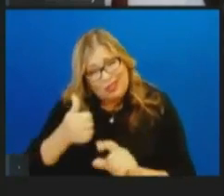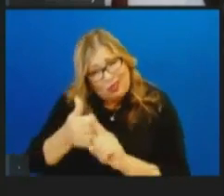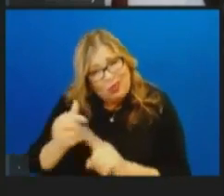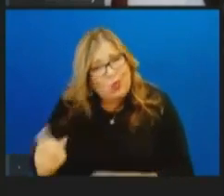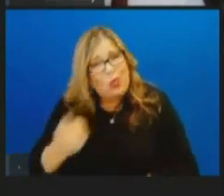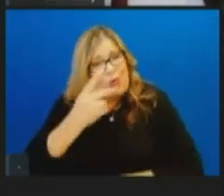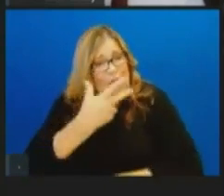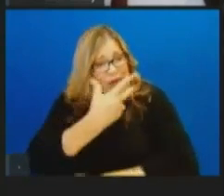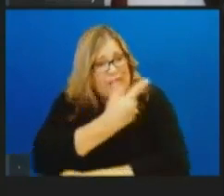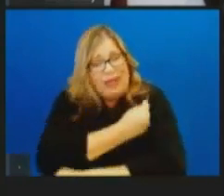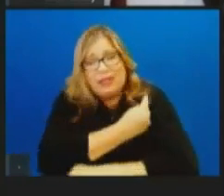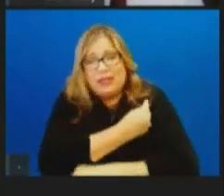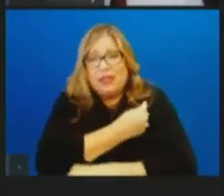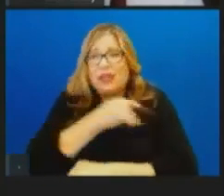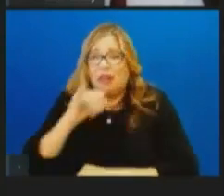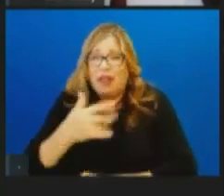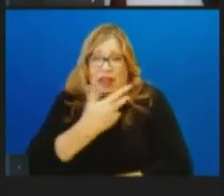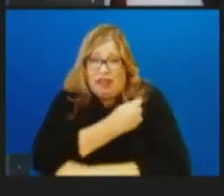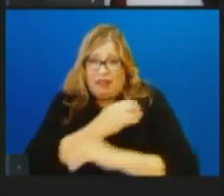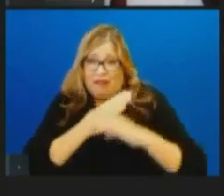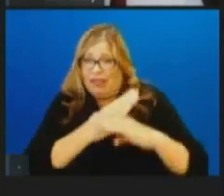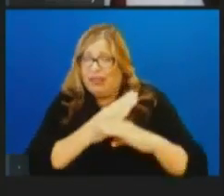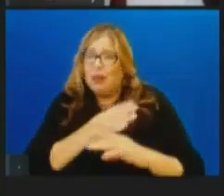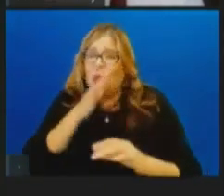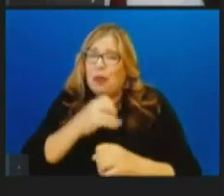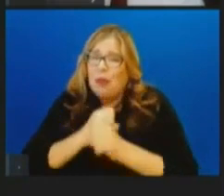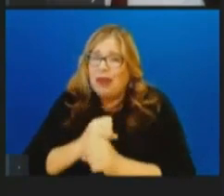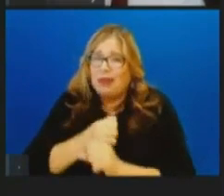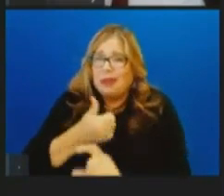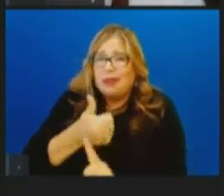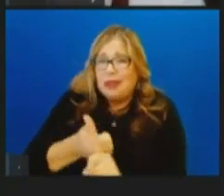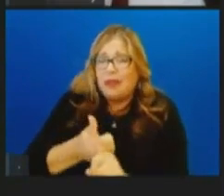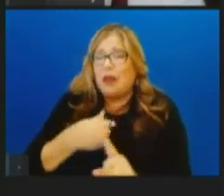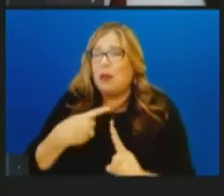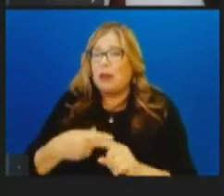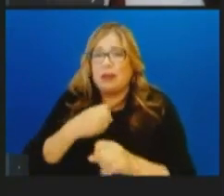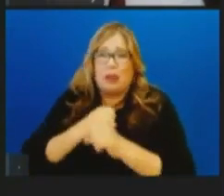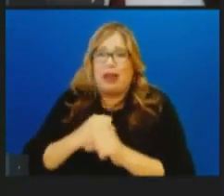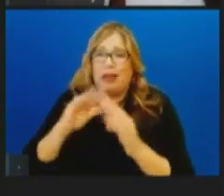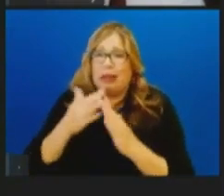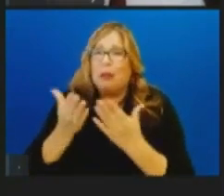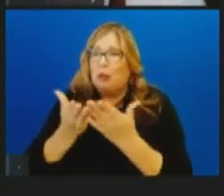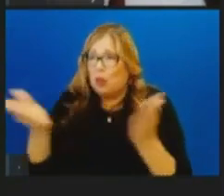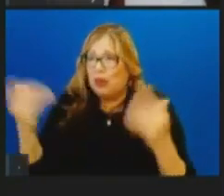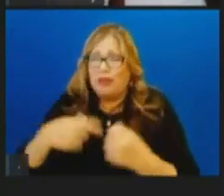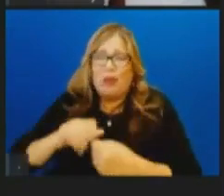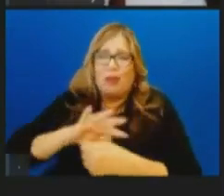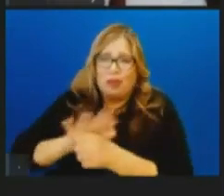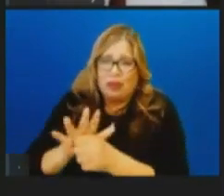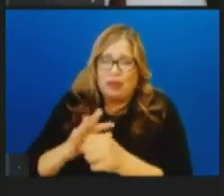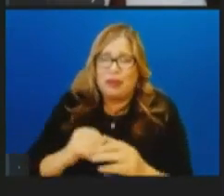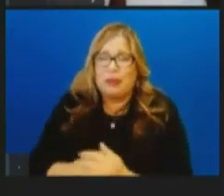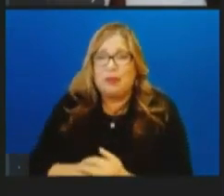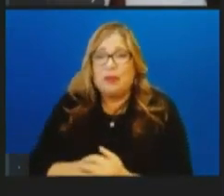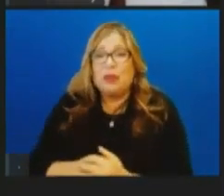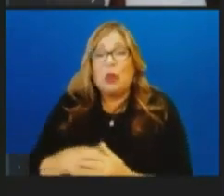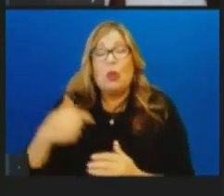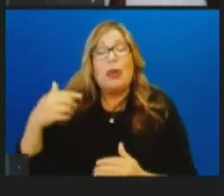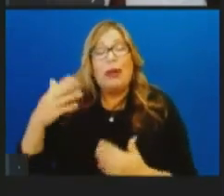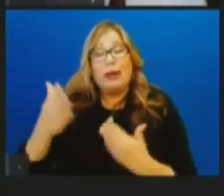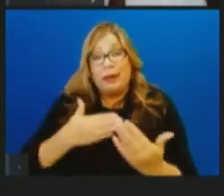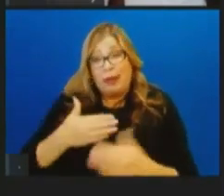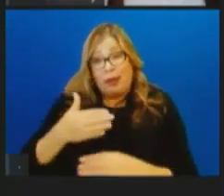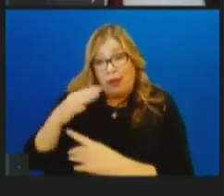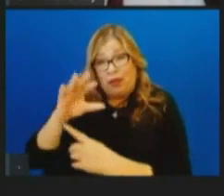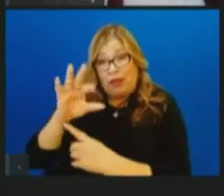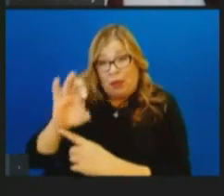to help protect not just the individuals, but the community at large. And we're gonna look at all of these different factors, as well